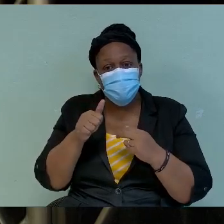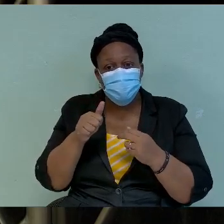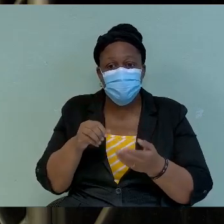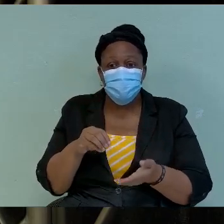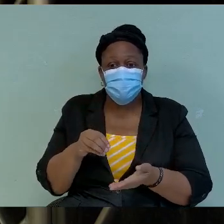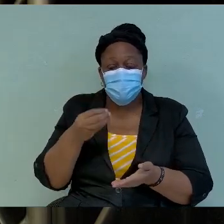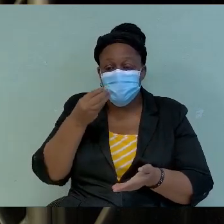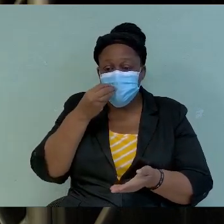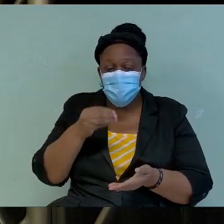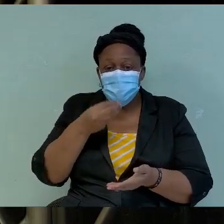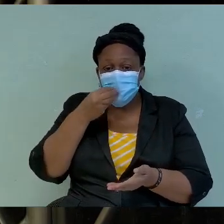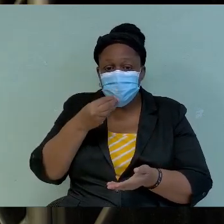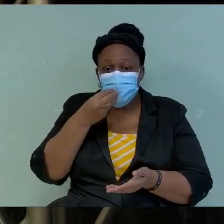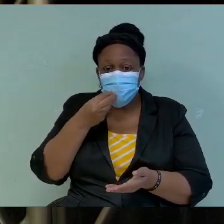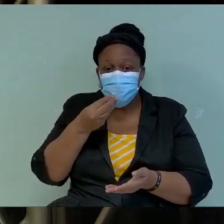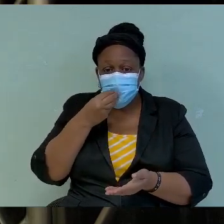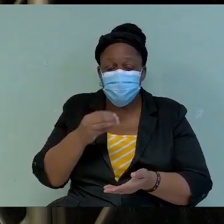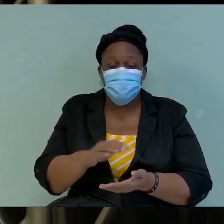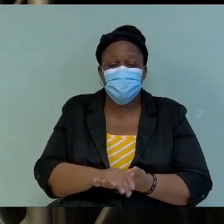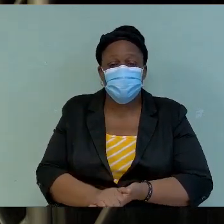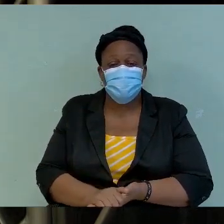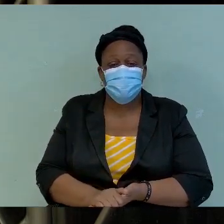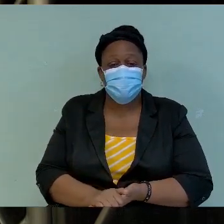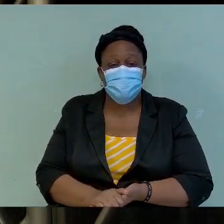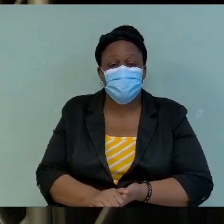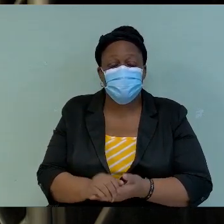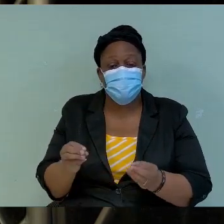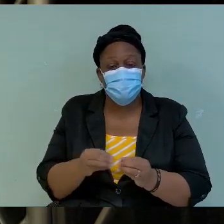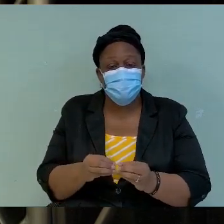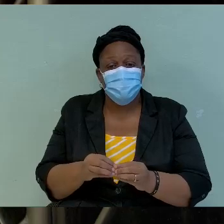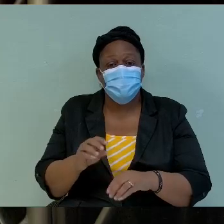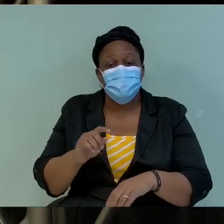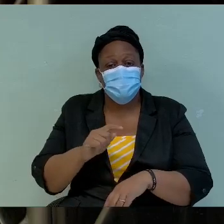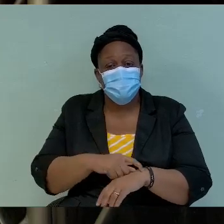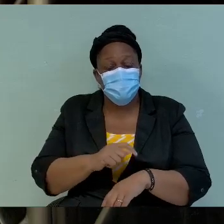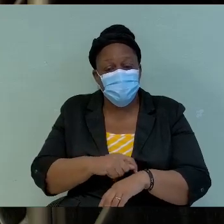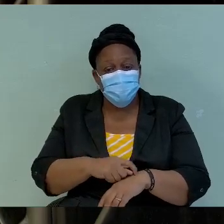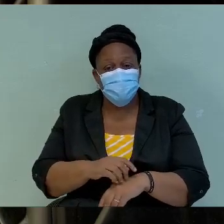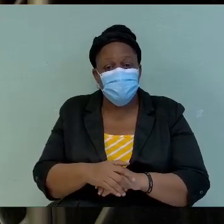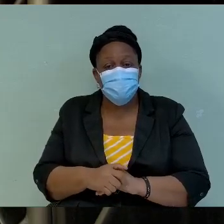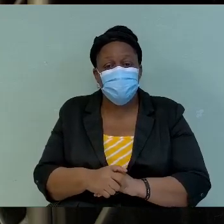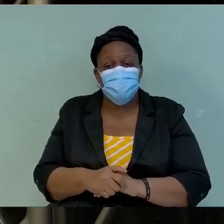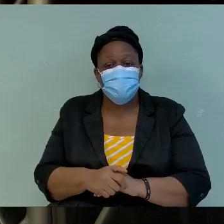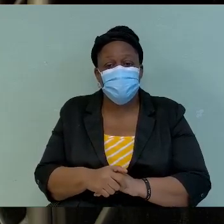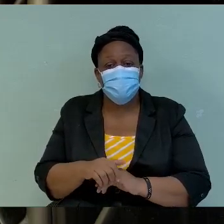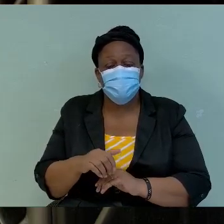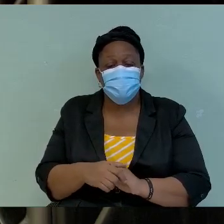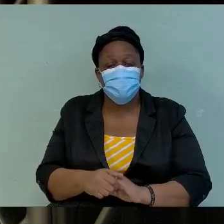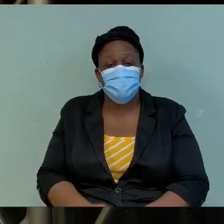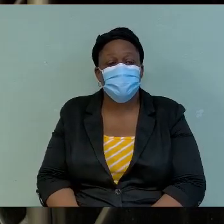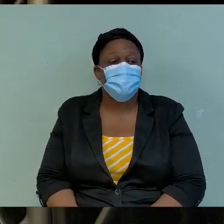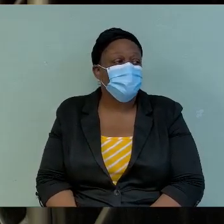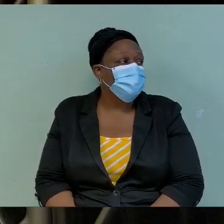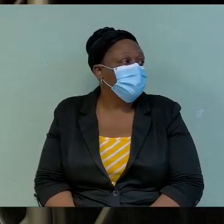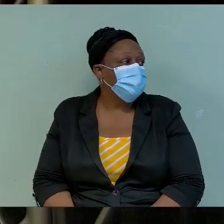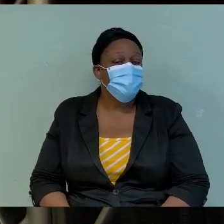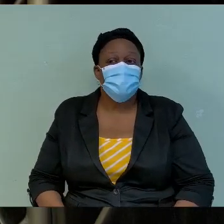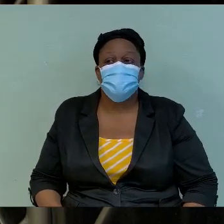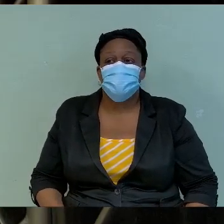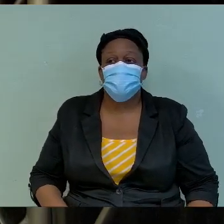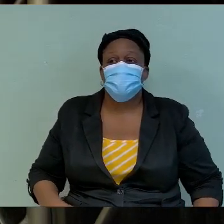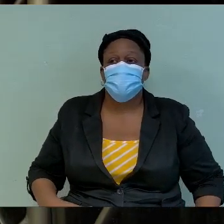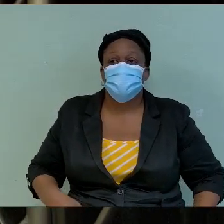time. So for those who have been sharing the concerns with me, we hear you loud and clear, and I am very grateful for that.